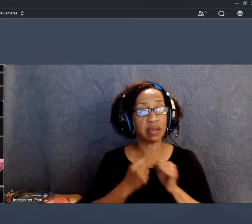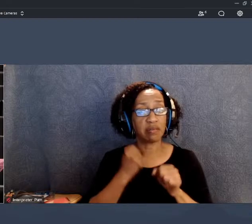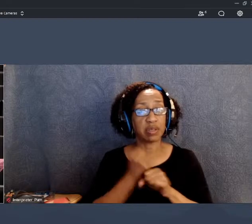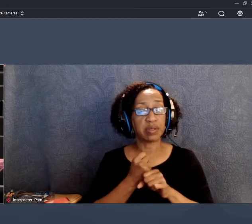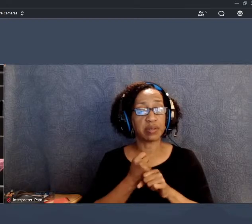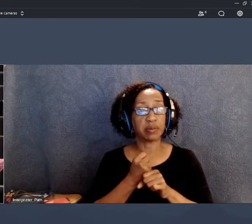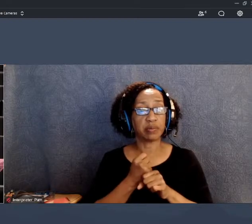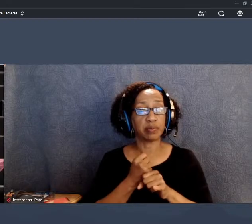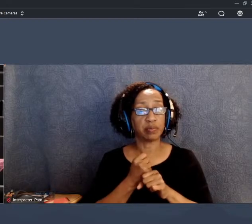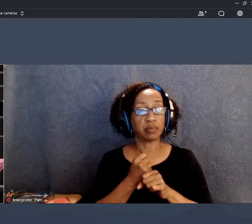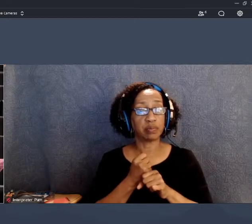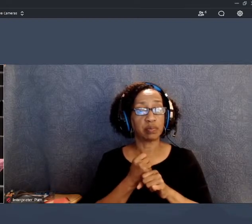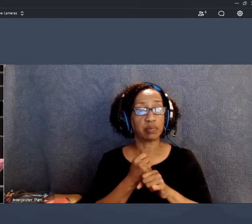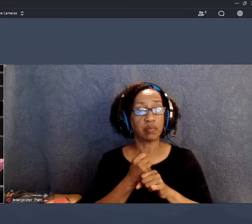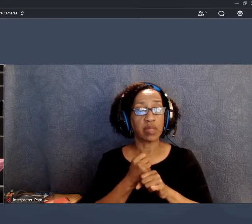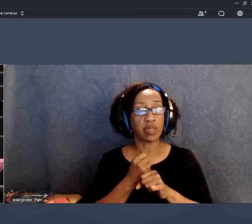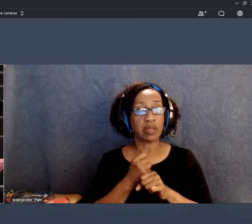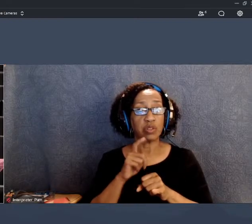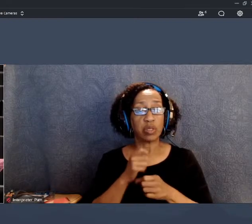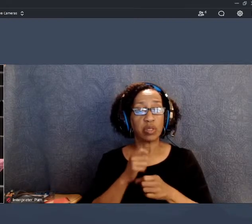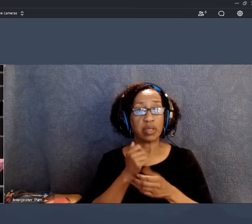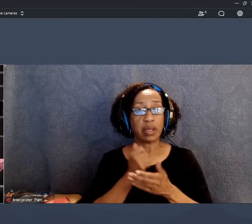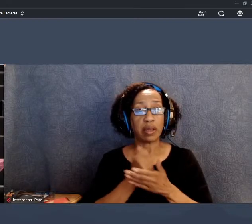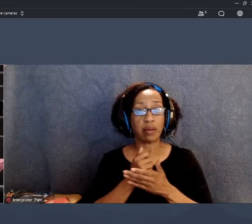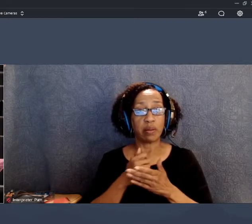eliminate eviction just because of the inability to pay.